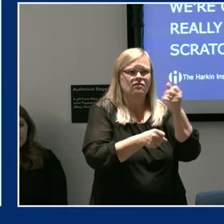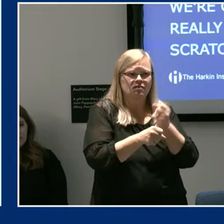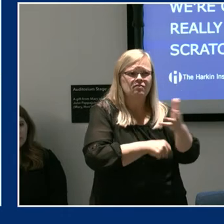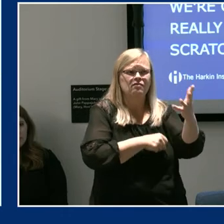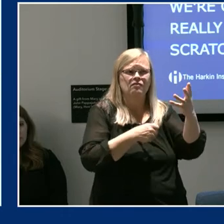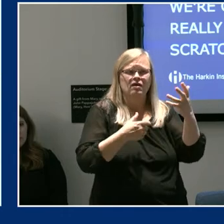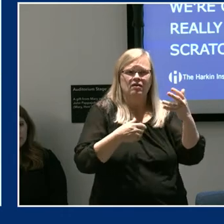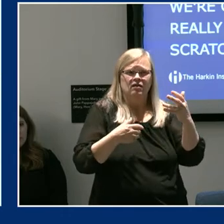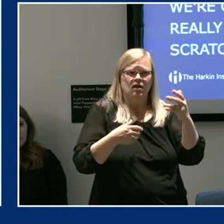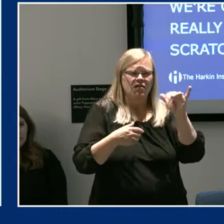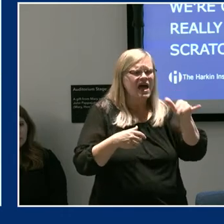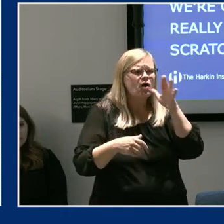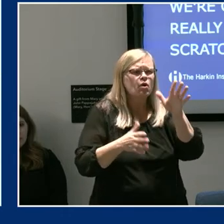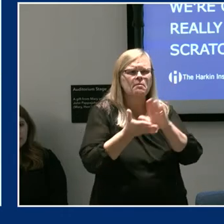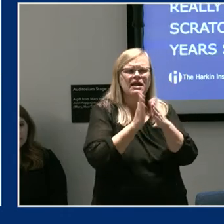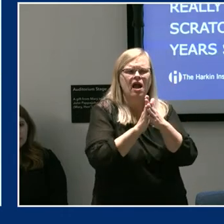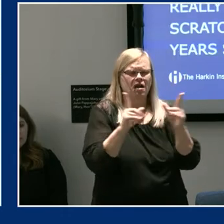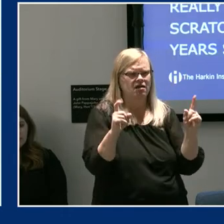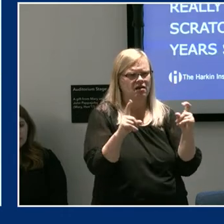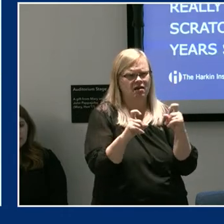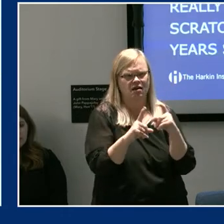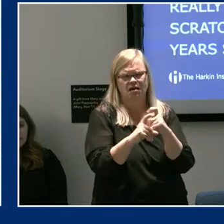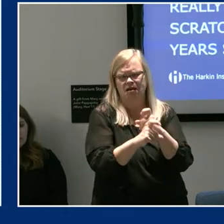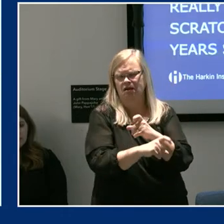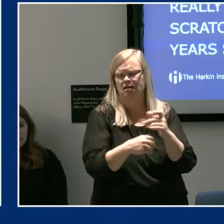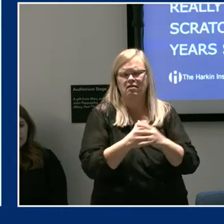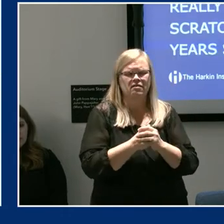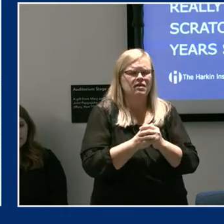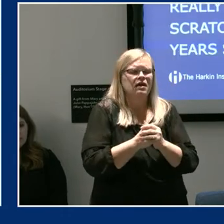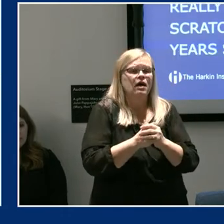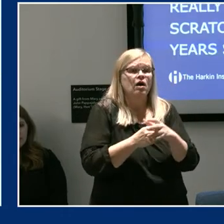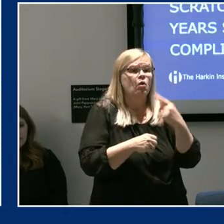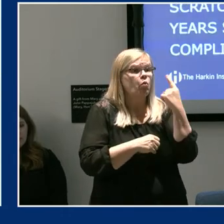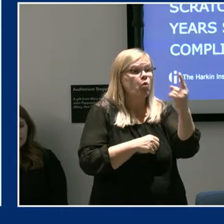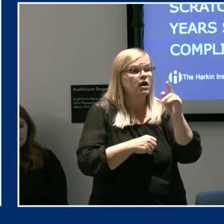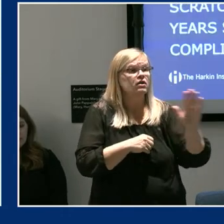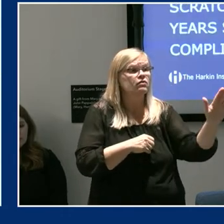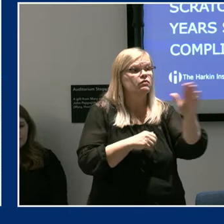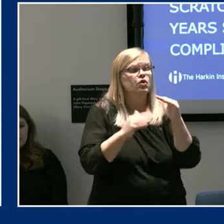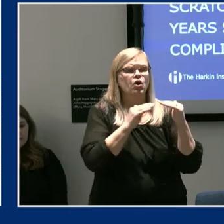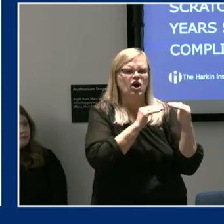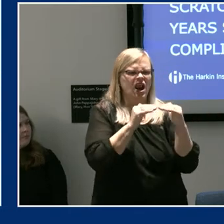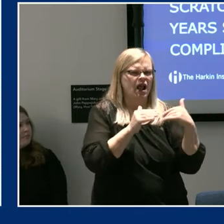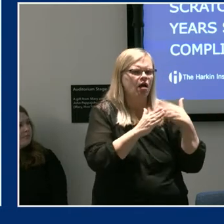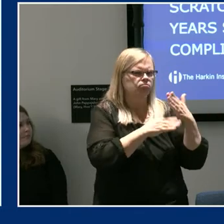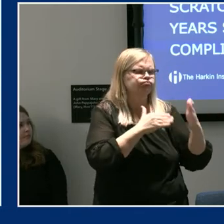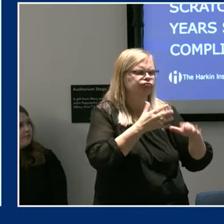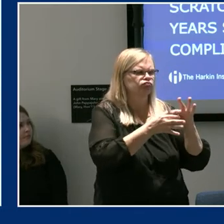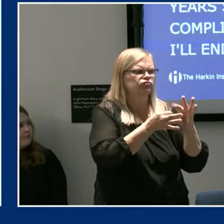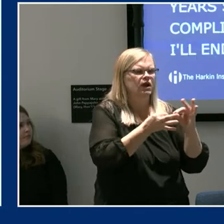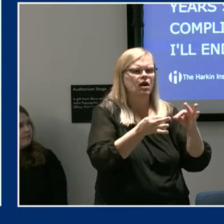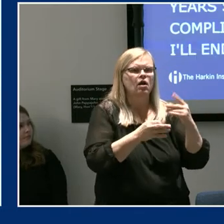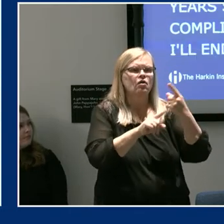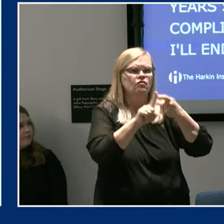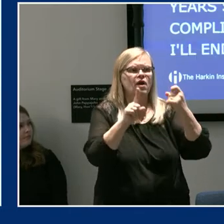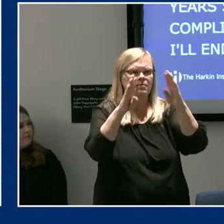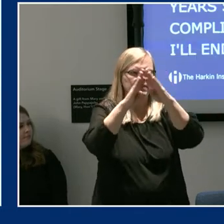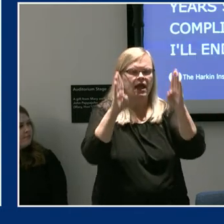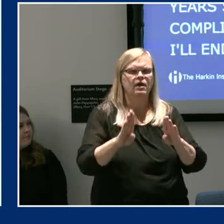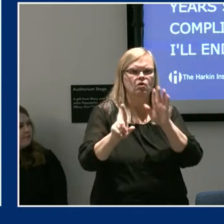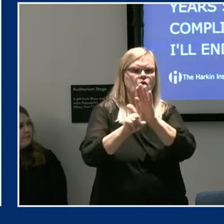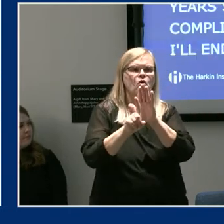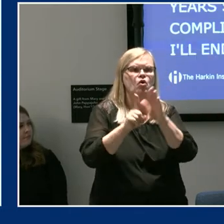how complicated that would be? One of your, and I'll end with this, one of your colleagues from the House,